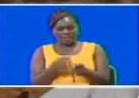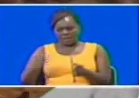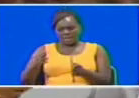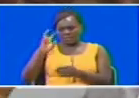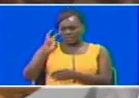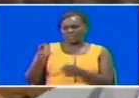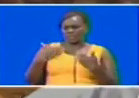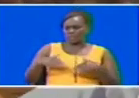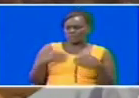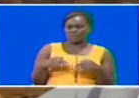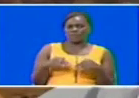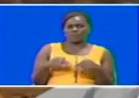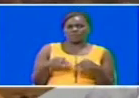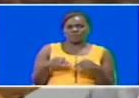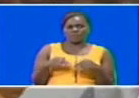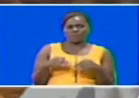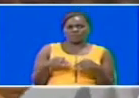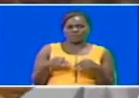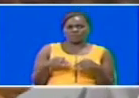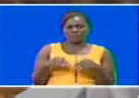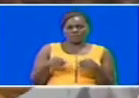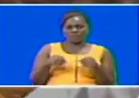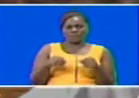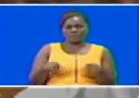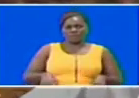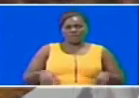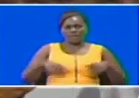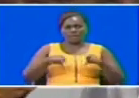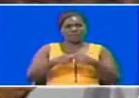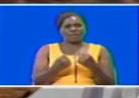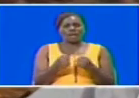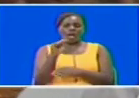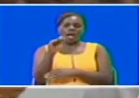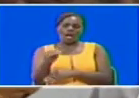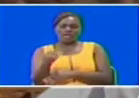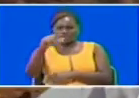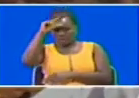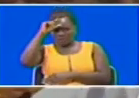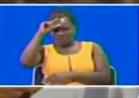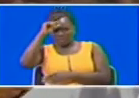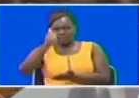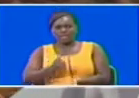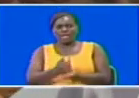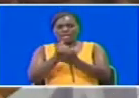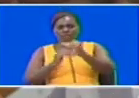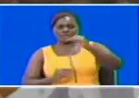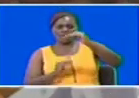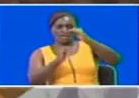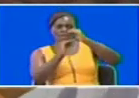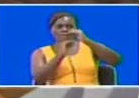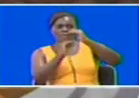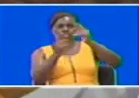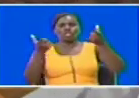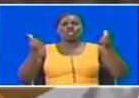akamlima alafu akamalizia maisha. So, tungeomba serikali pia iweze kuchangia hii mambo ya kulimit these